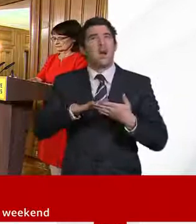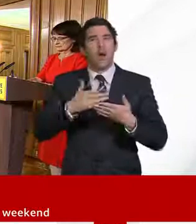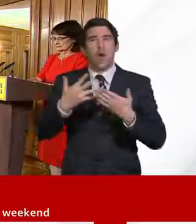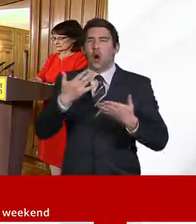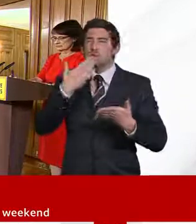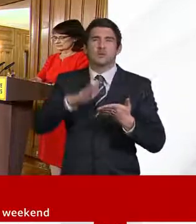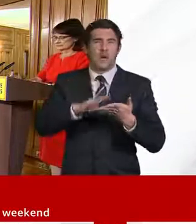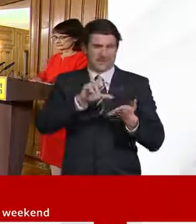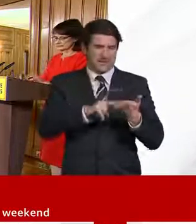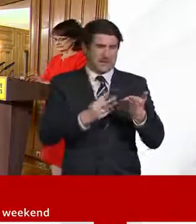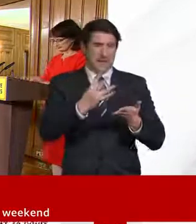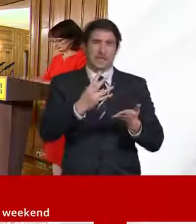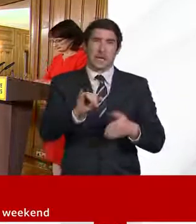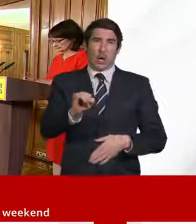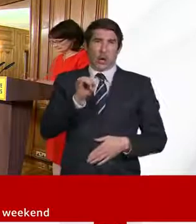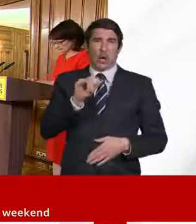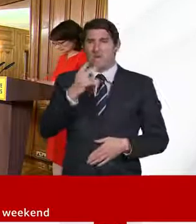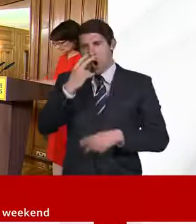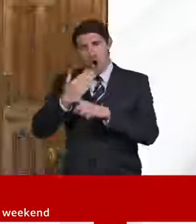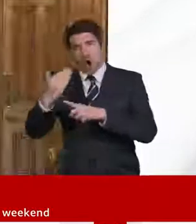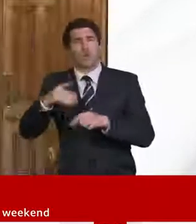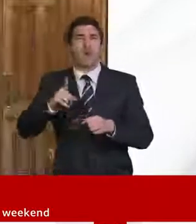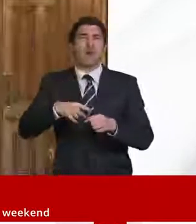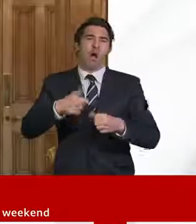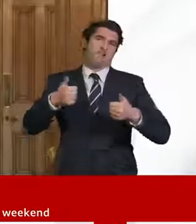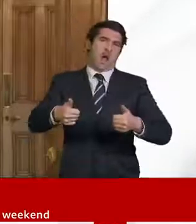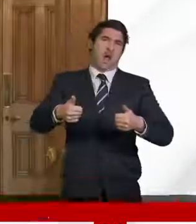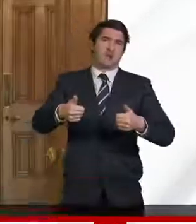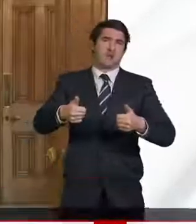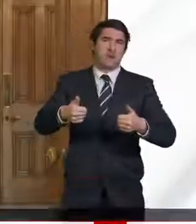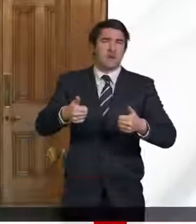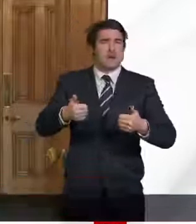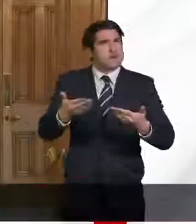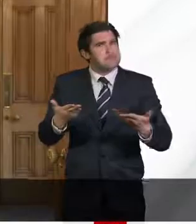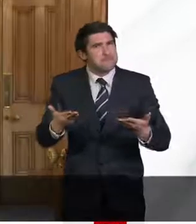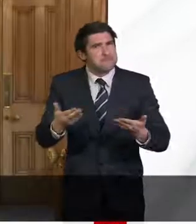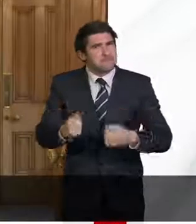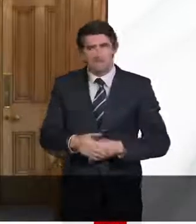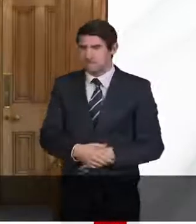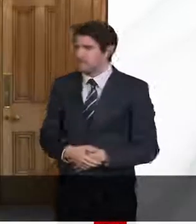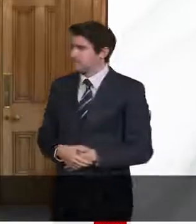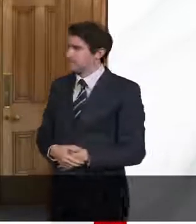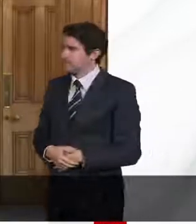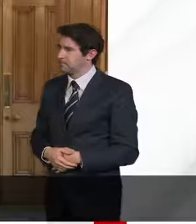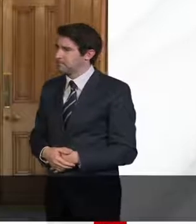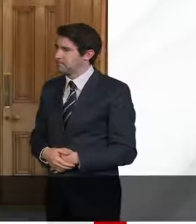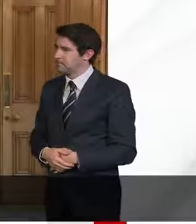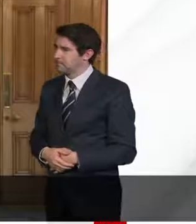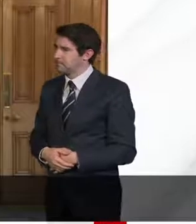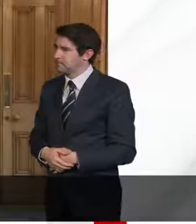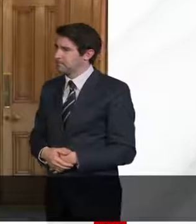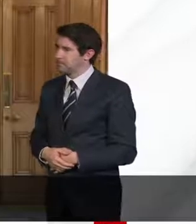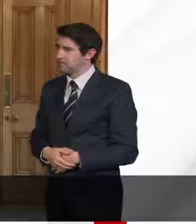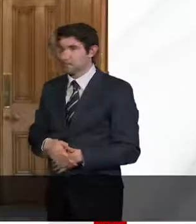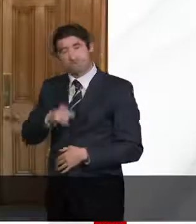appreciate that when people are considering decisions about going to work, the one thing that they want to do is to know, am I doing the right